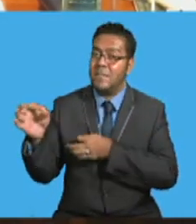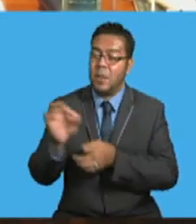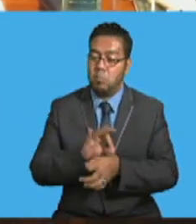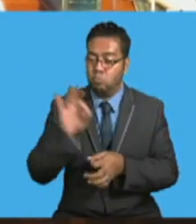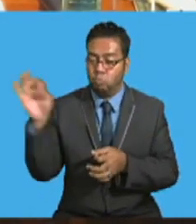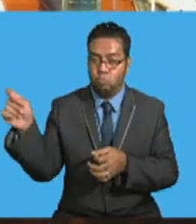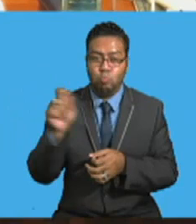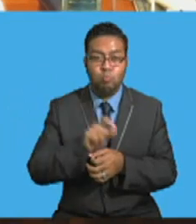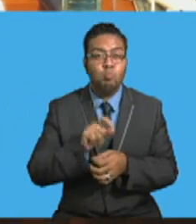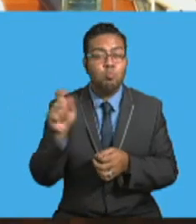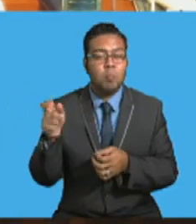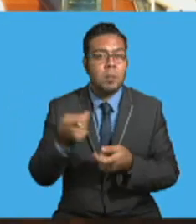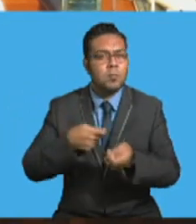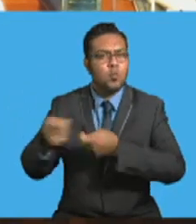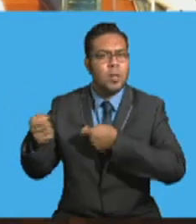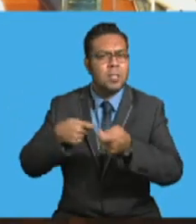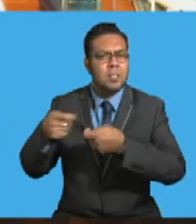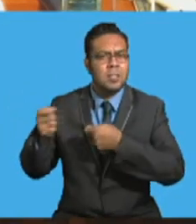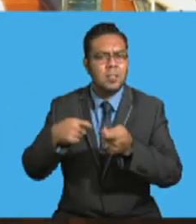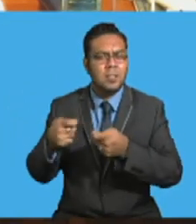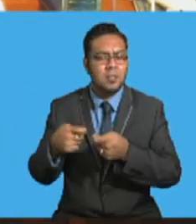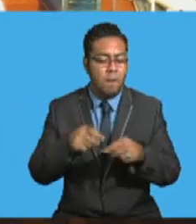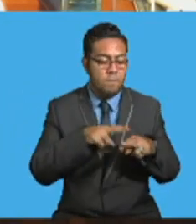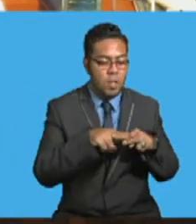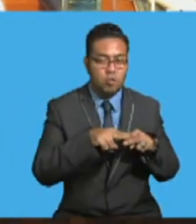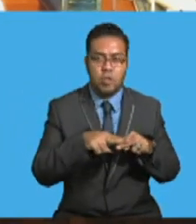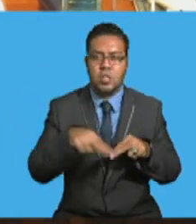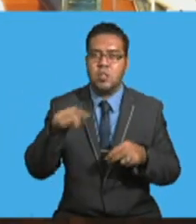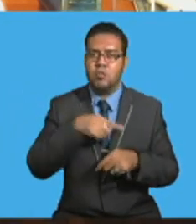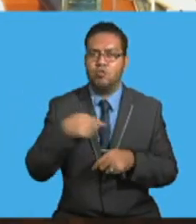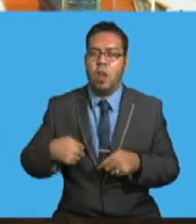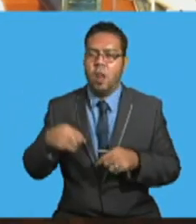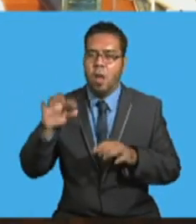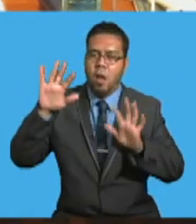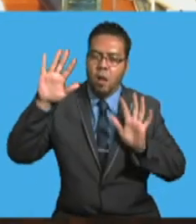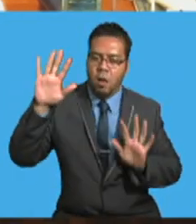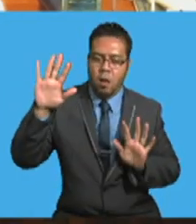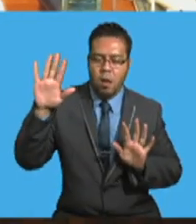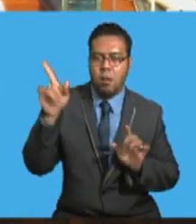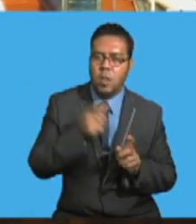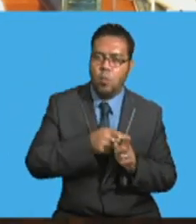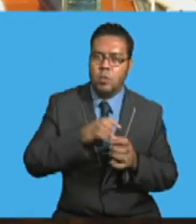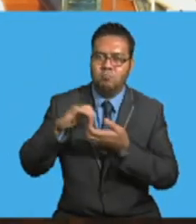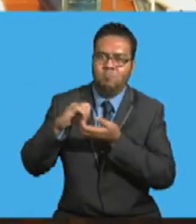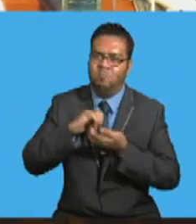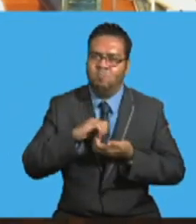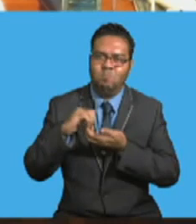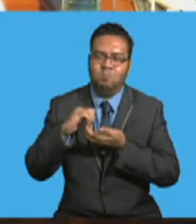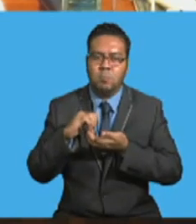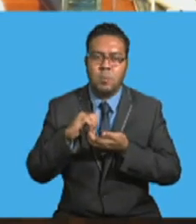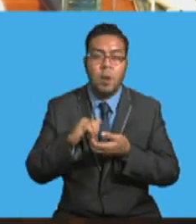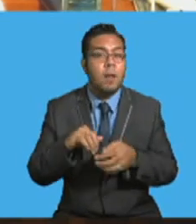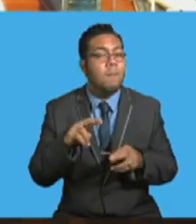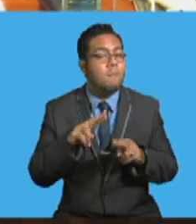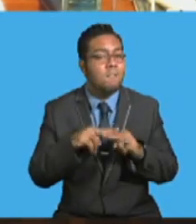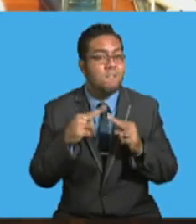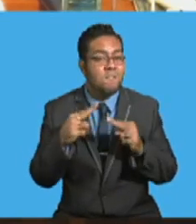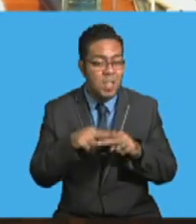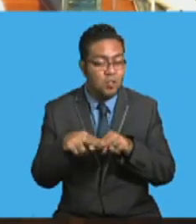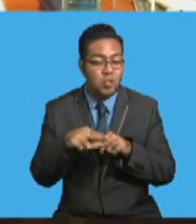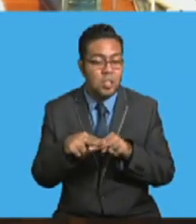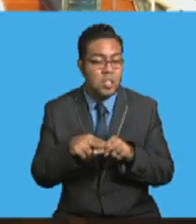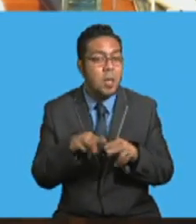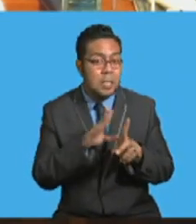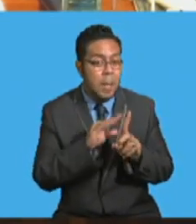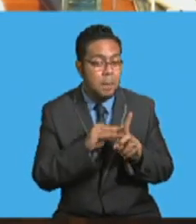deepen investment, trade, and industrial cooperation. To give an example, Fiji participates